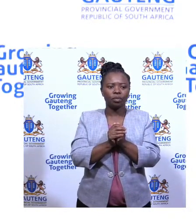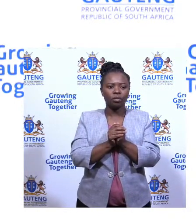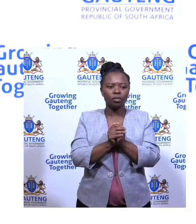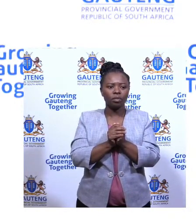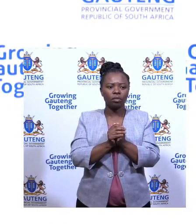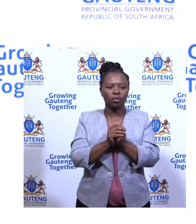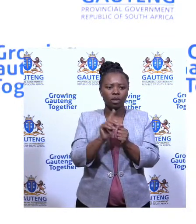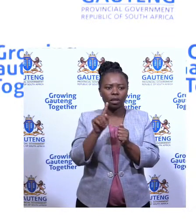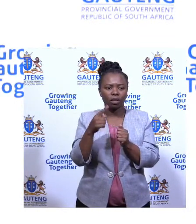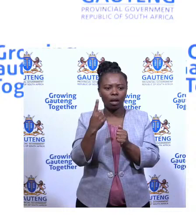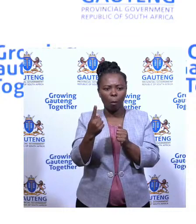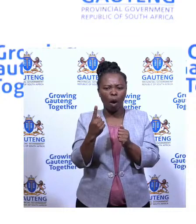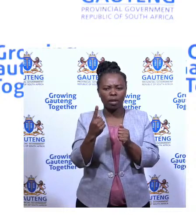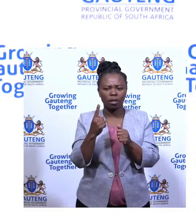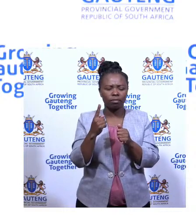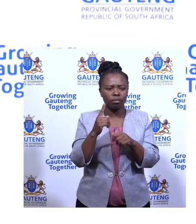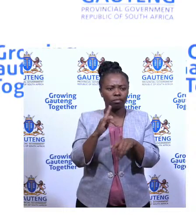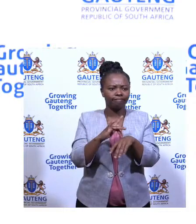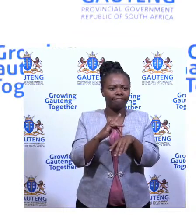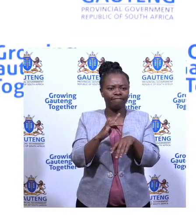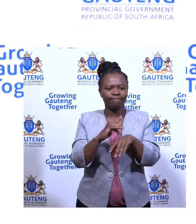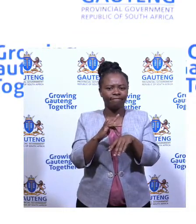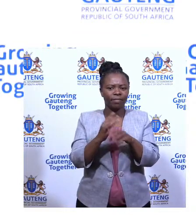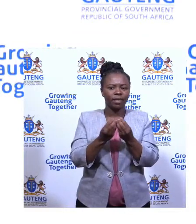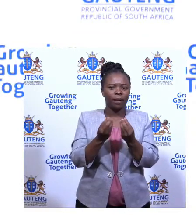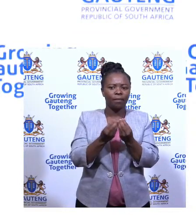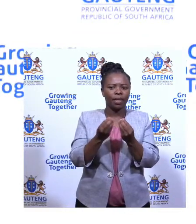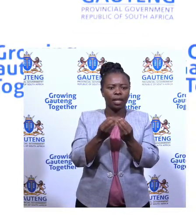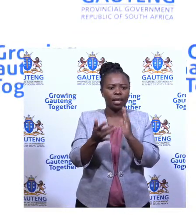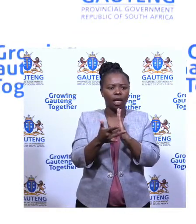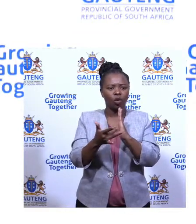someone is tampering with the screen there.